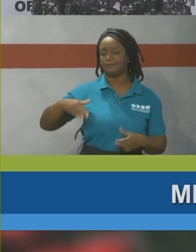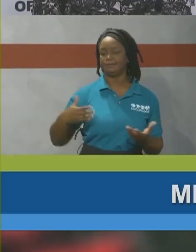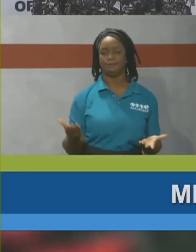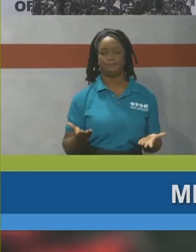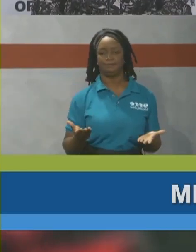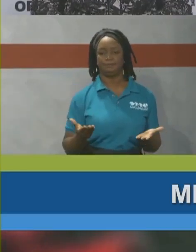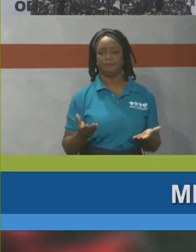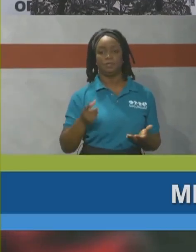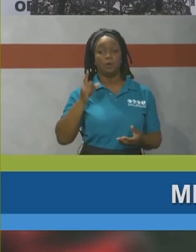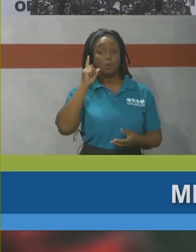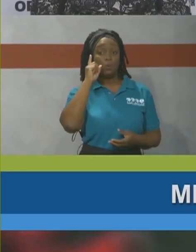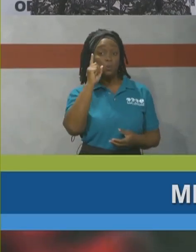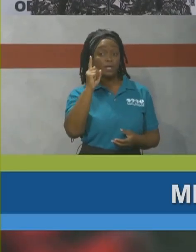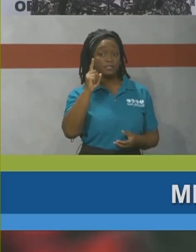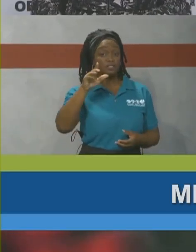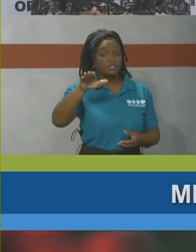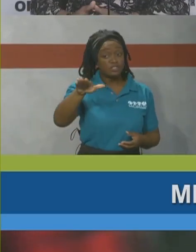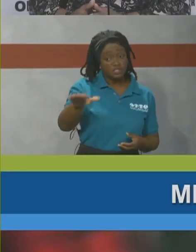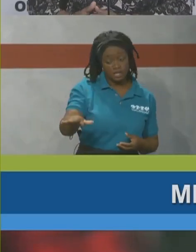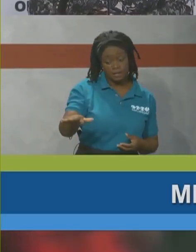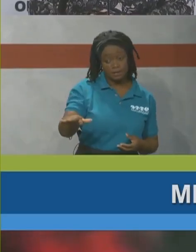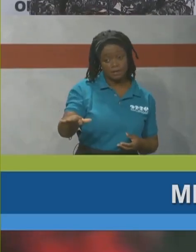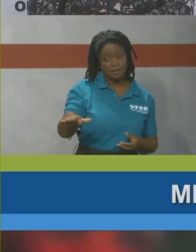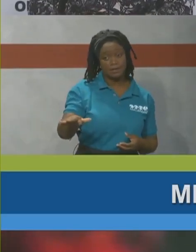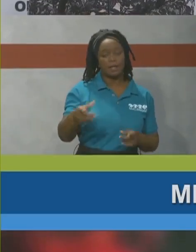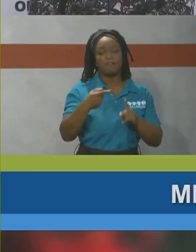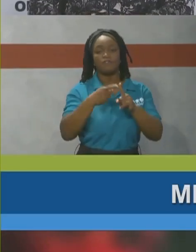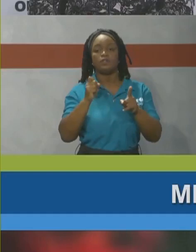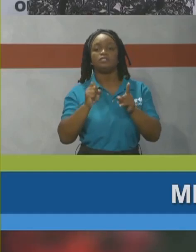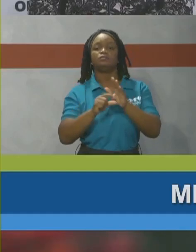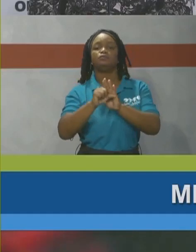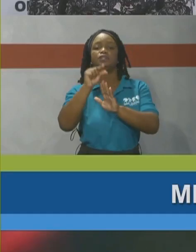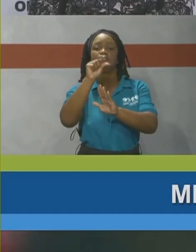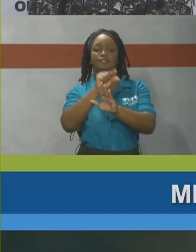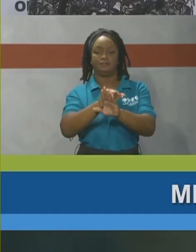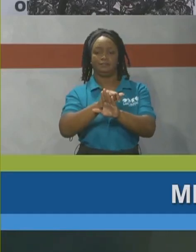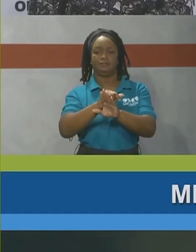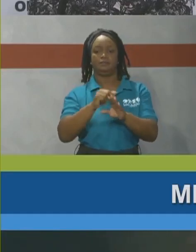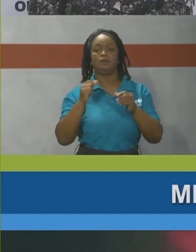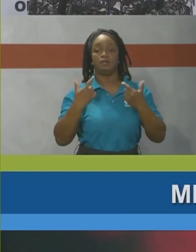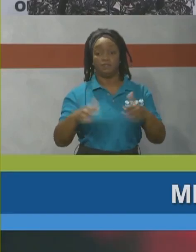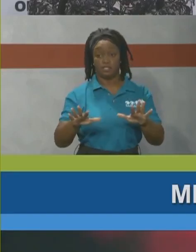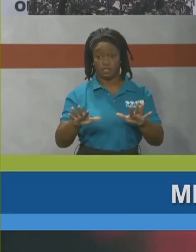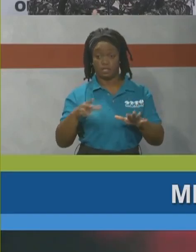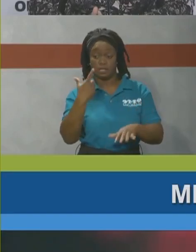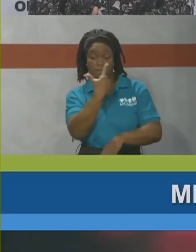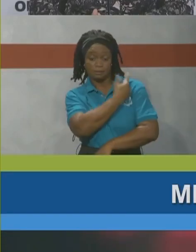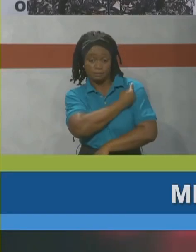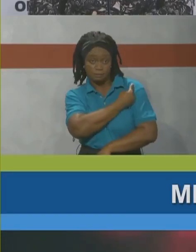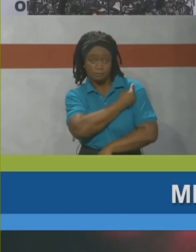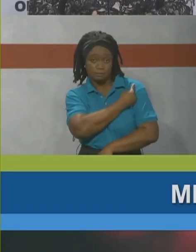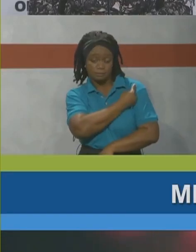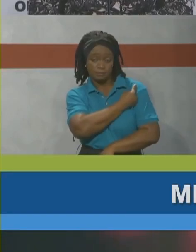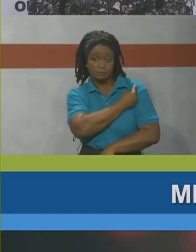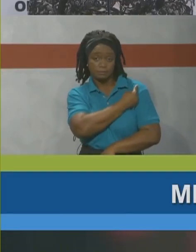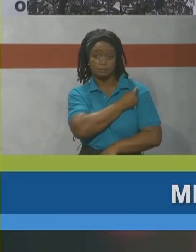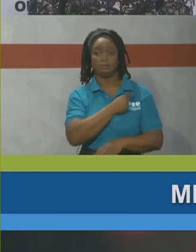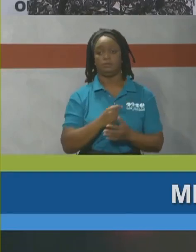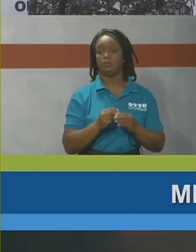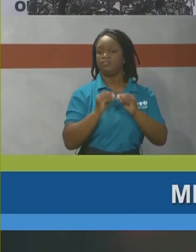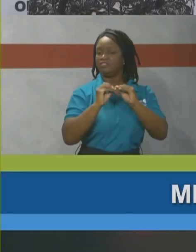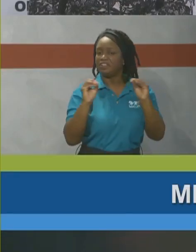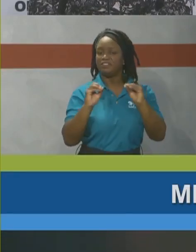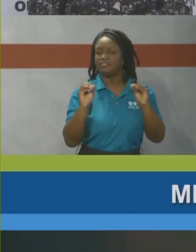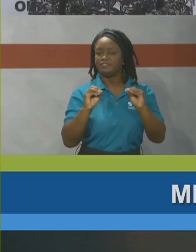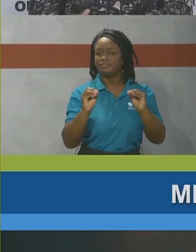been MIS-C, but so far, if you've had your vaccine in children, there's no case we've